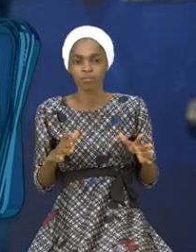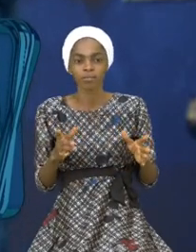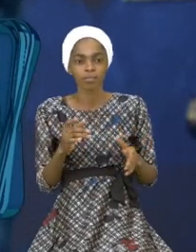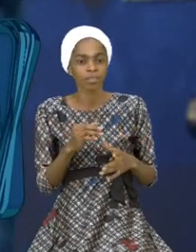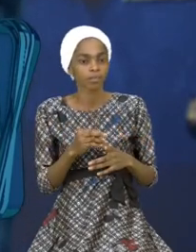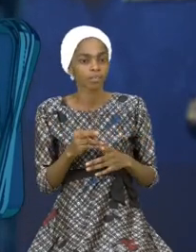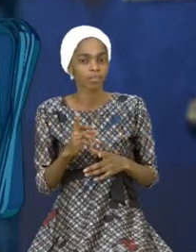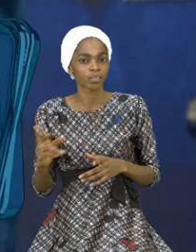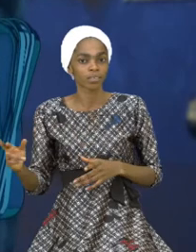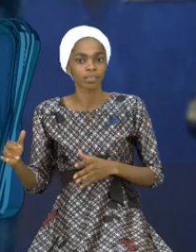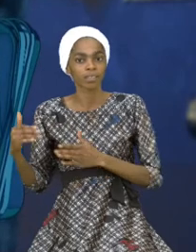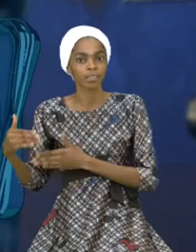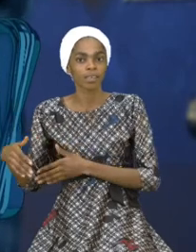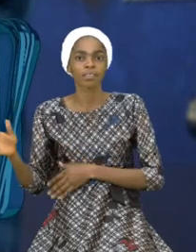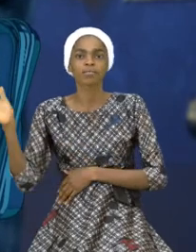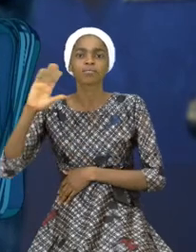let me see you?